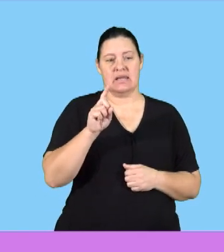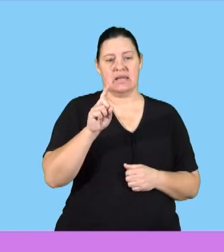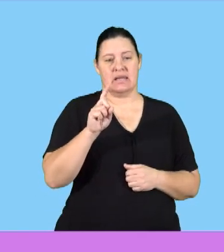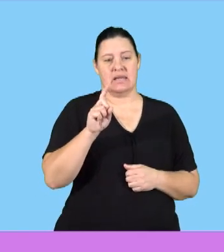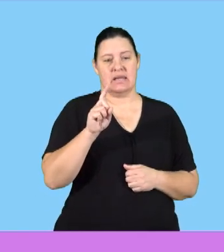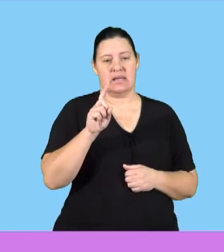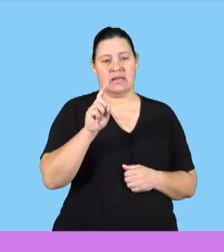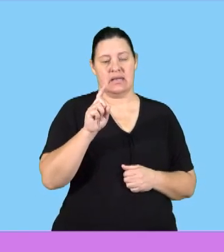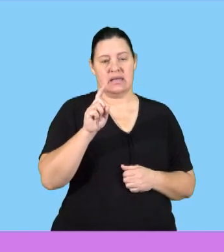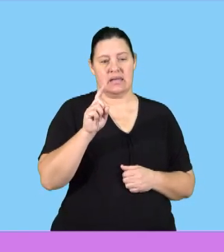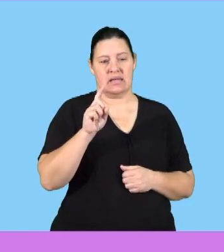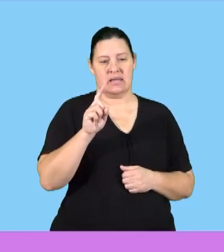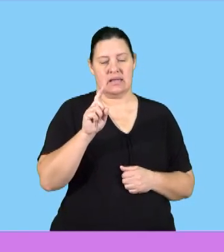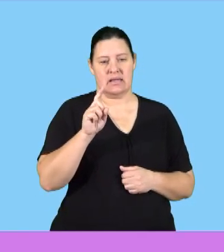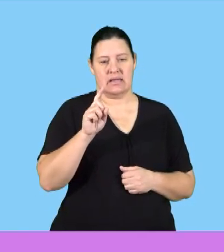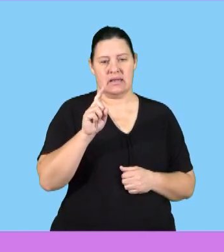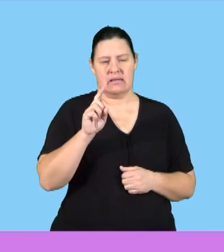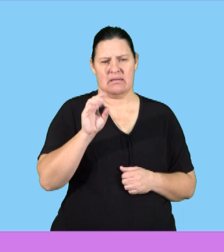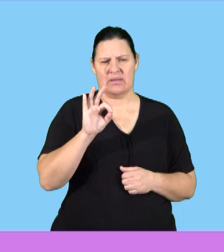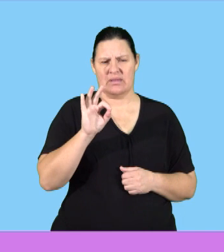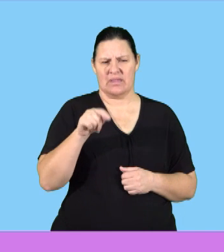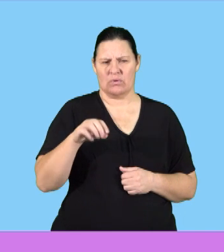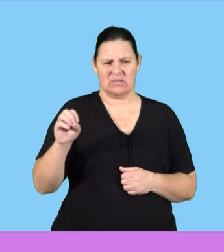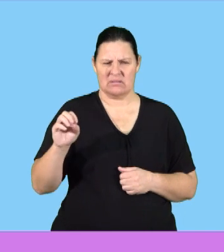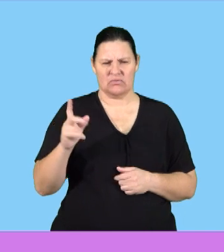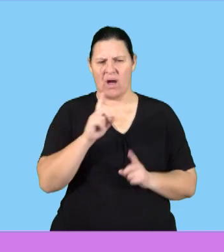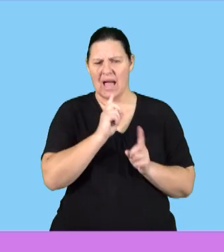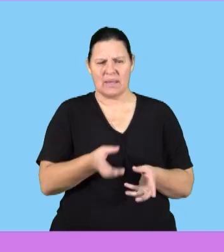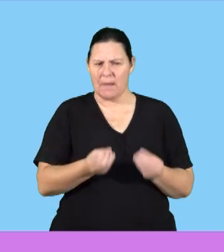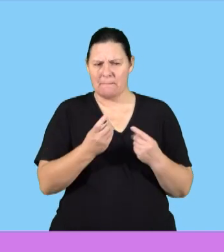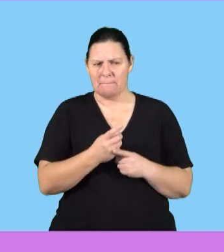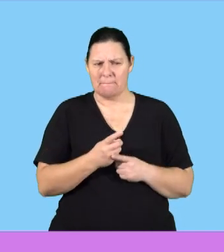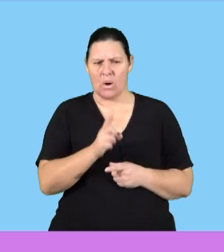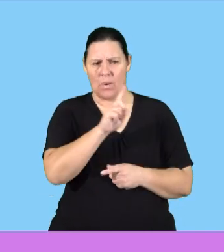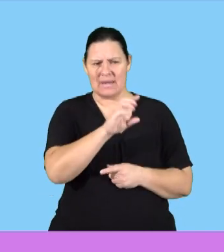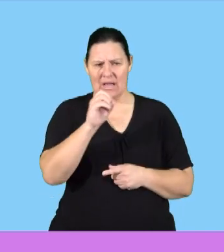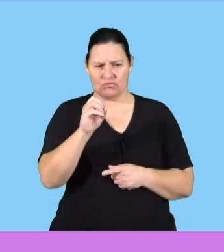13,000 rand. So the answer that I'm getting,